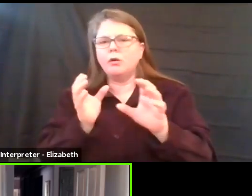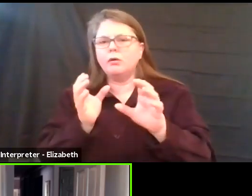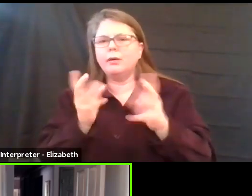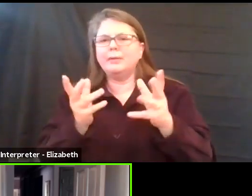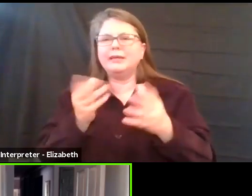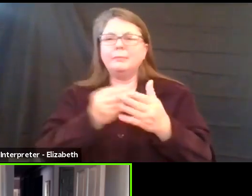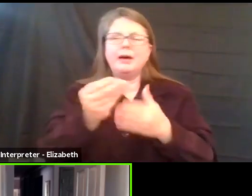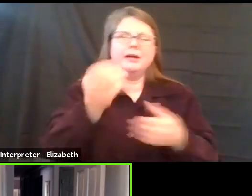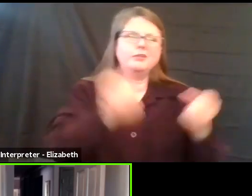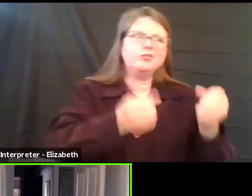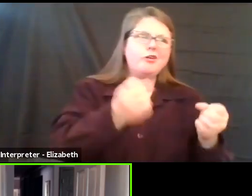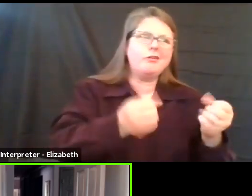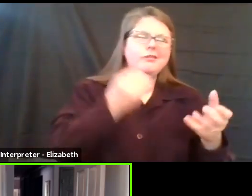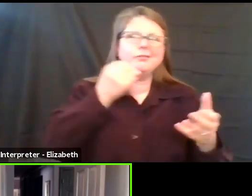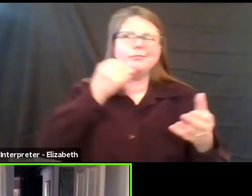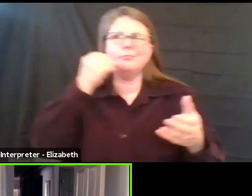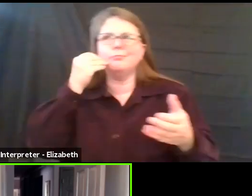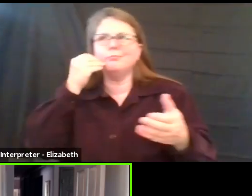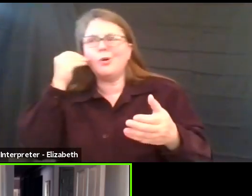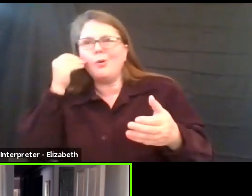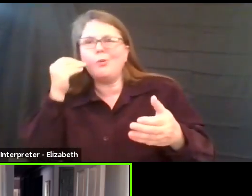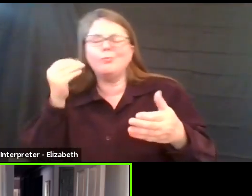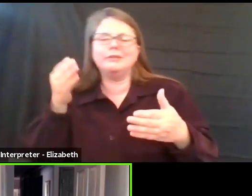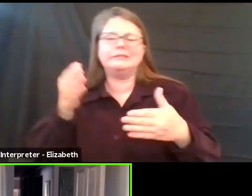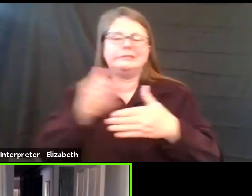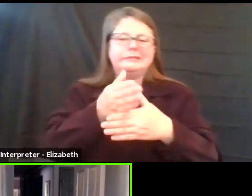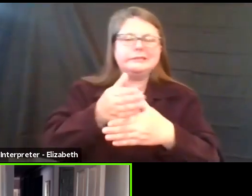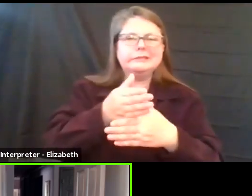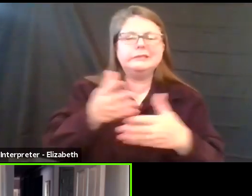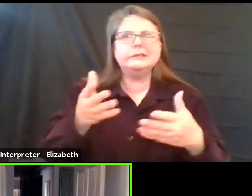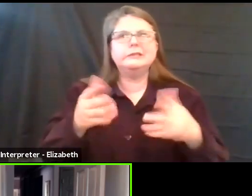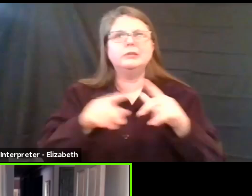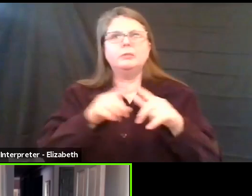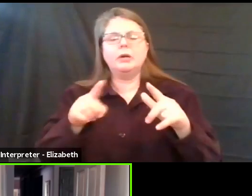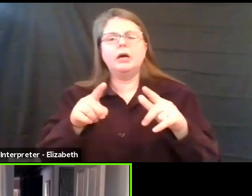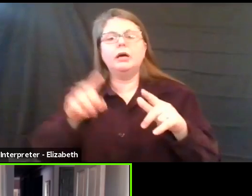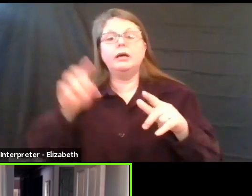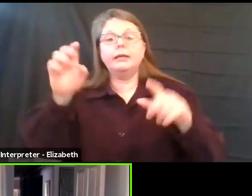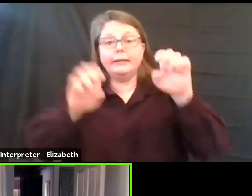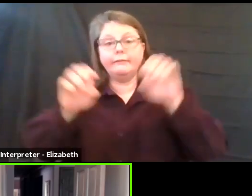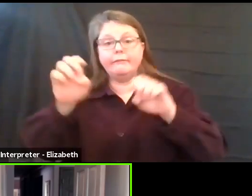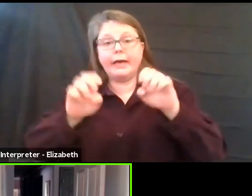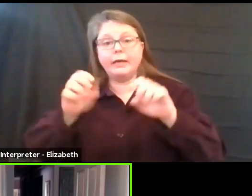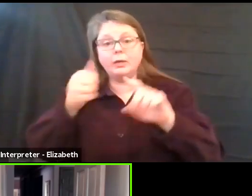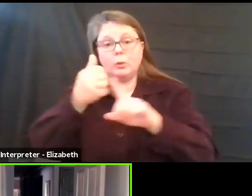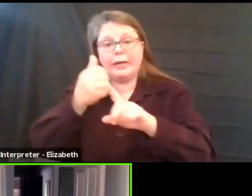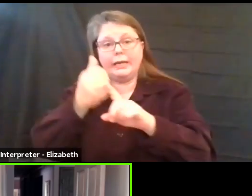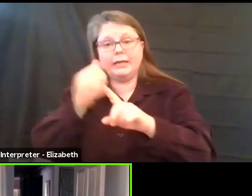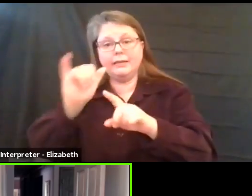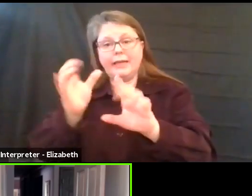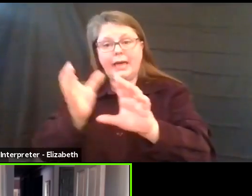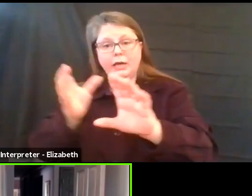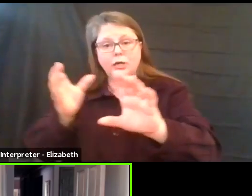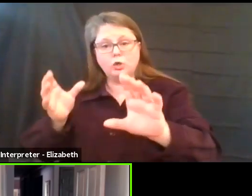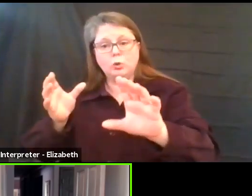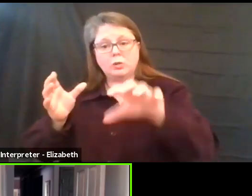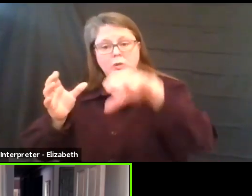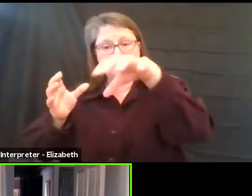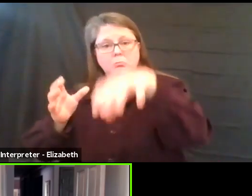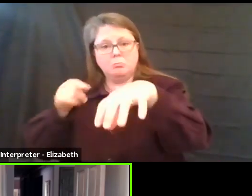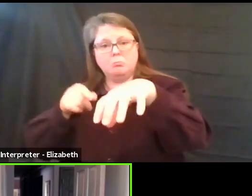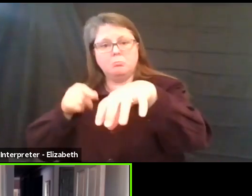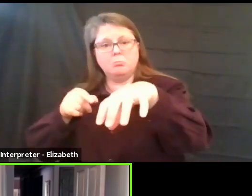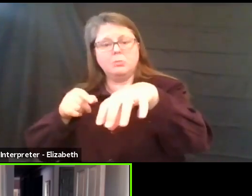the value of a unit is relatively straightforward in my experience on the unit itself. Personal property is covered.